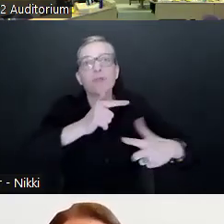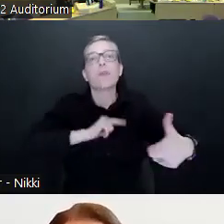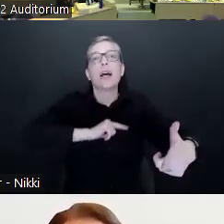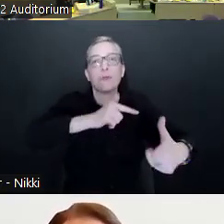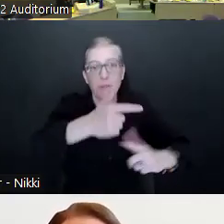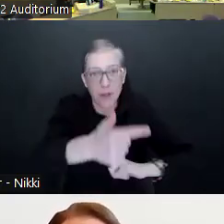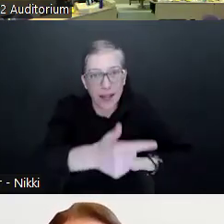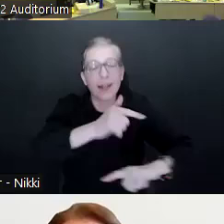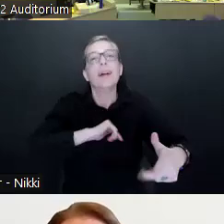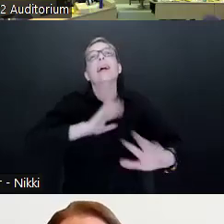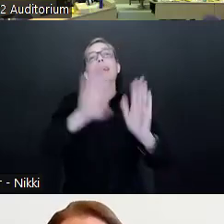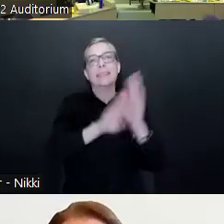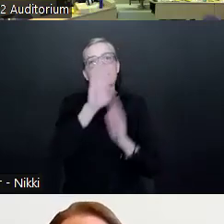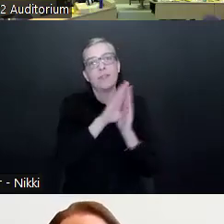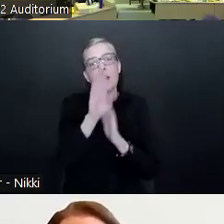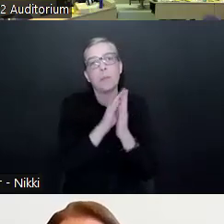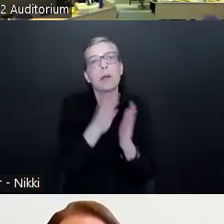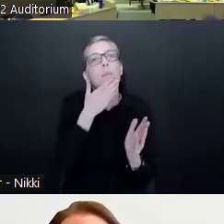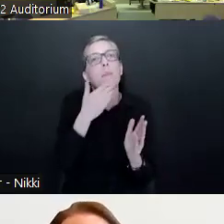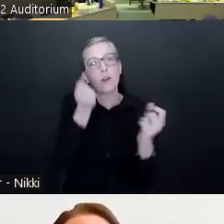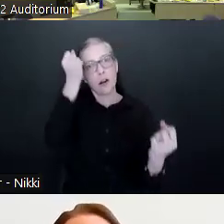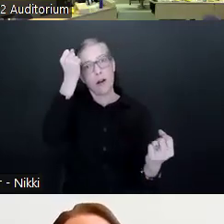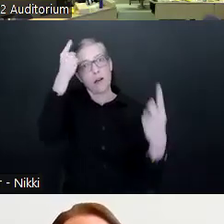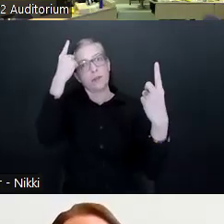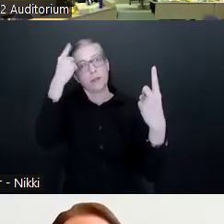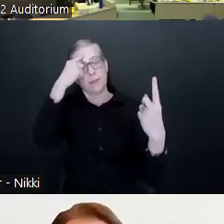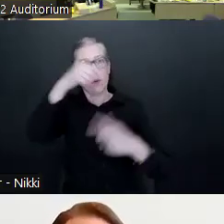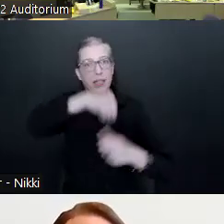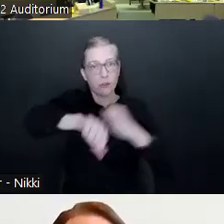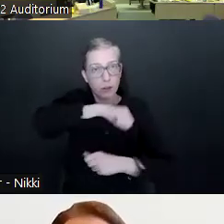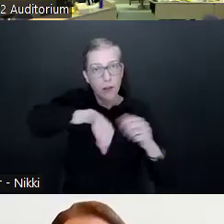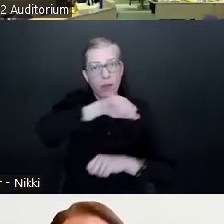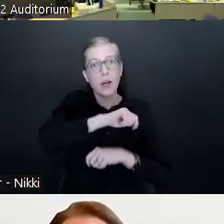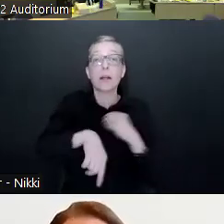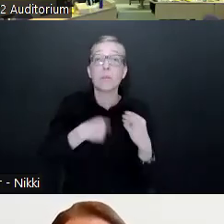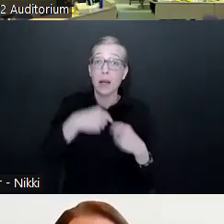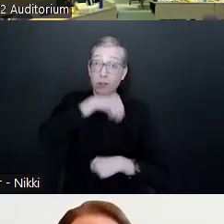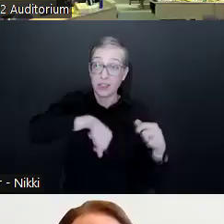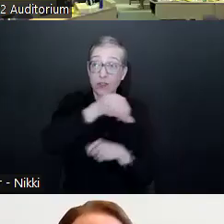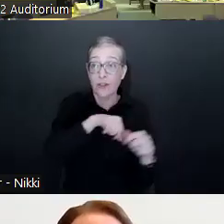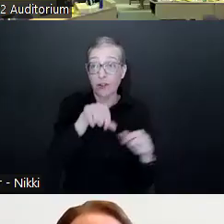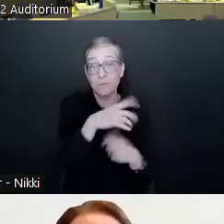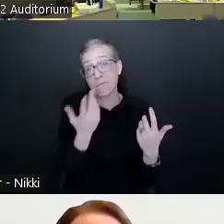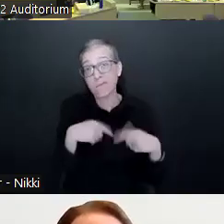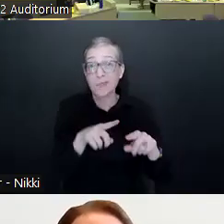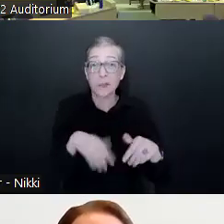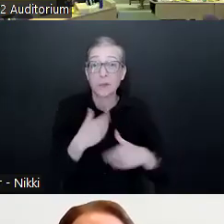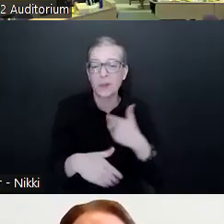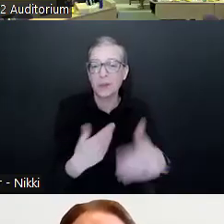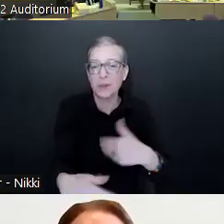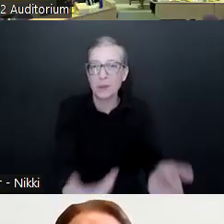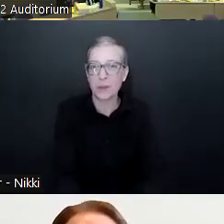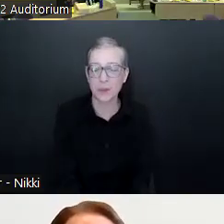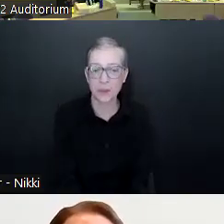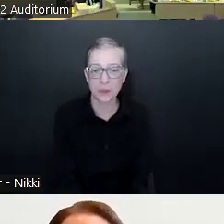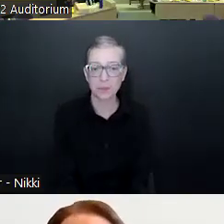in understanding, a mutual understanding of each other as we go along in this process.